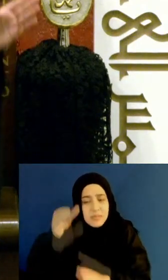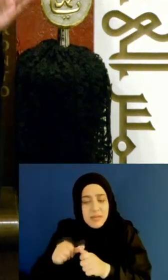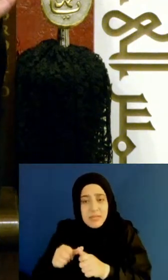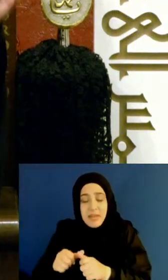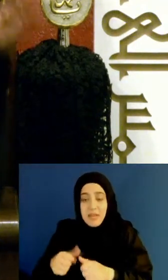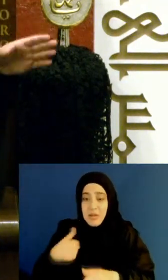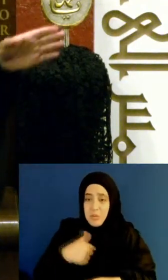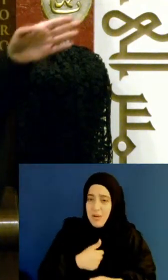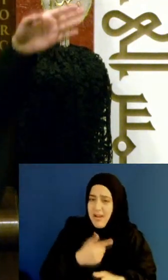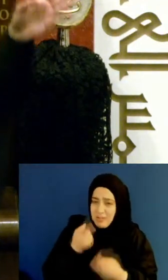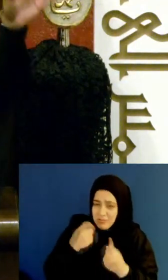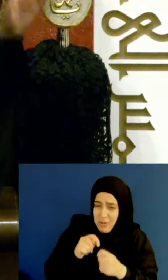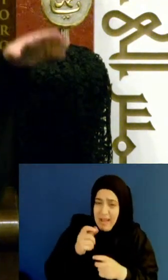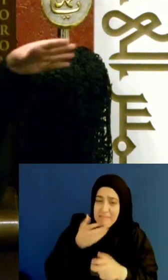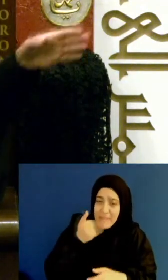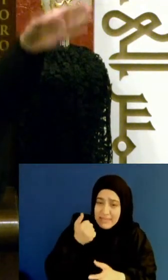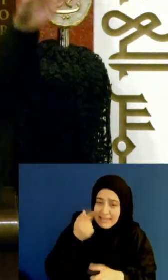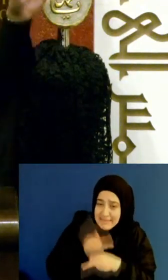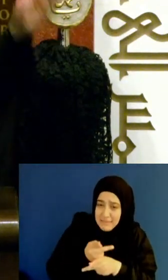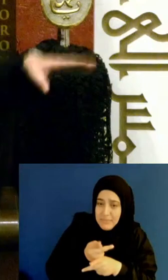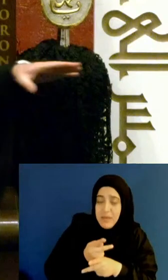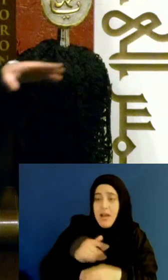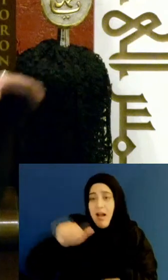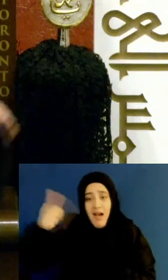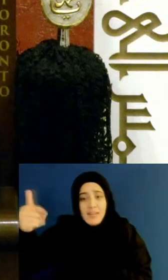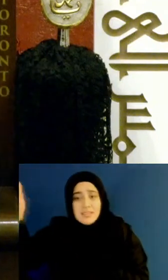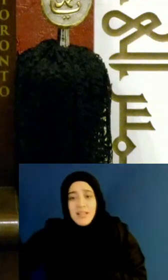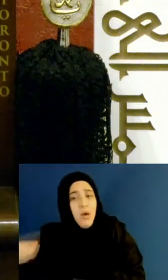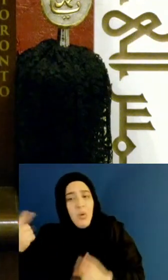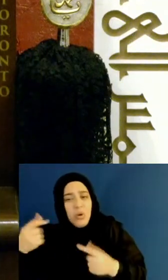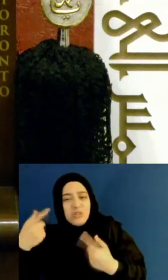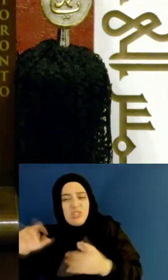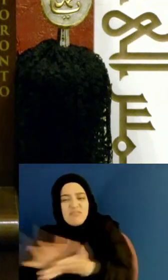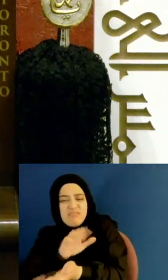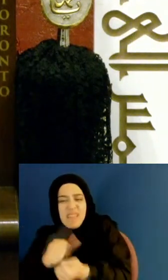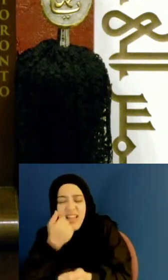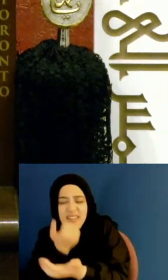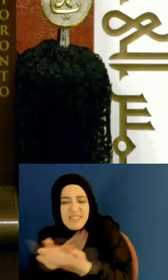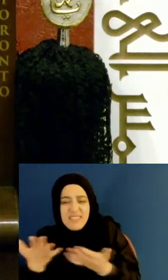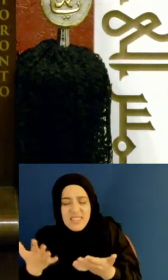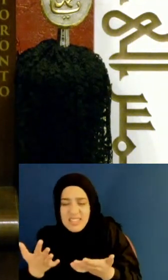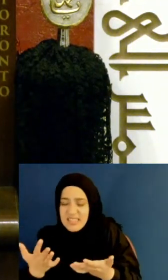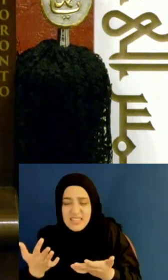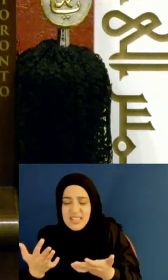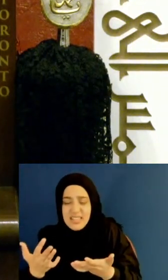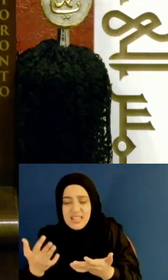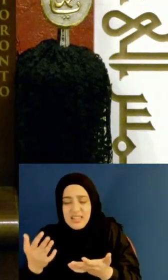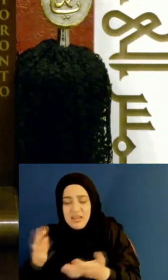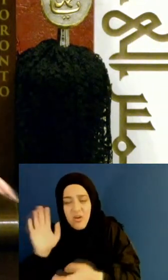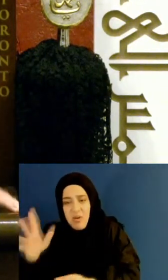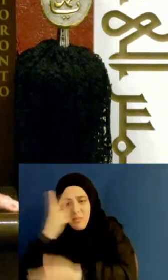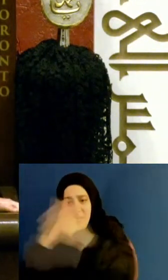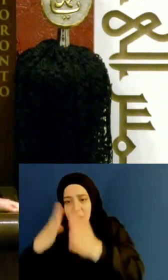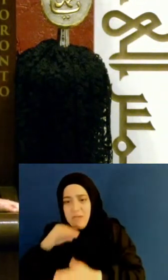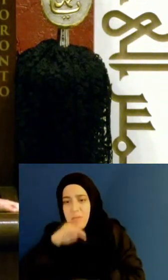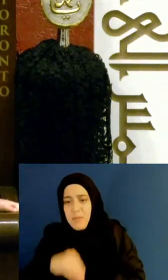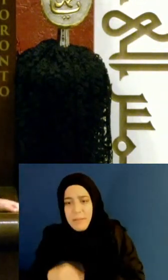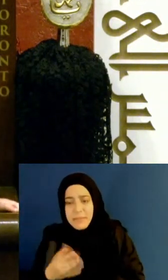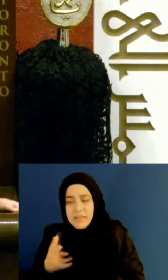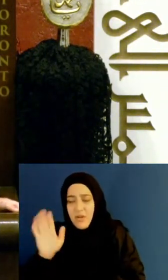do with the architecture and the archaeology and the history of Rasulullah, which prophet are we going to show for the future